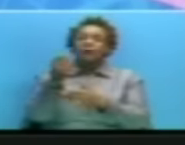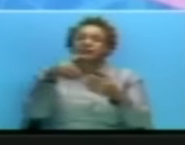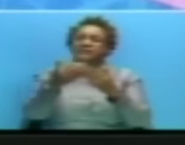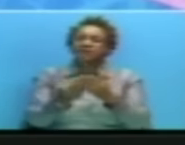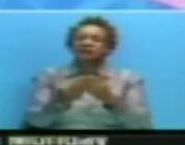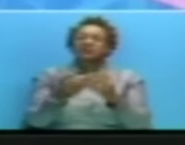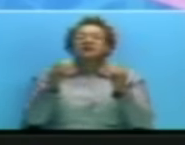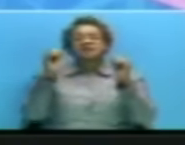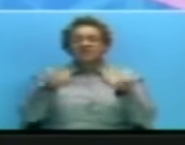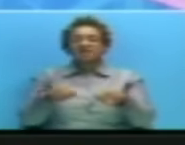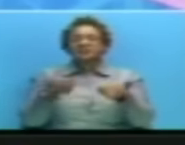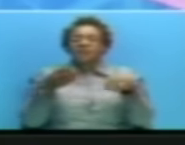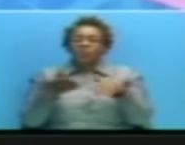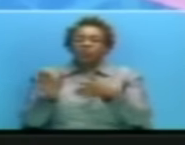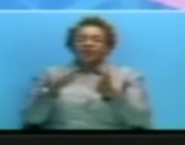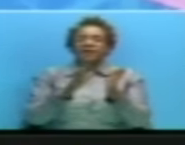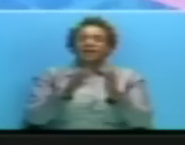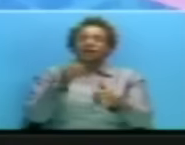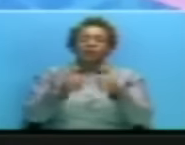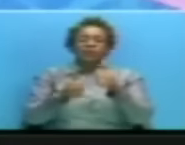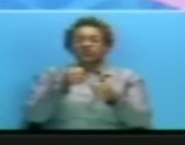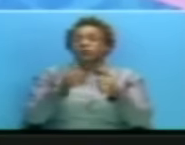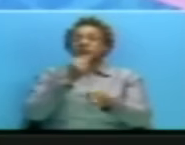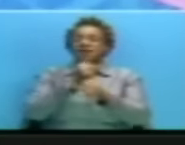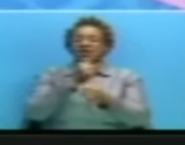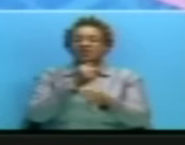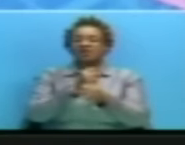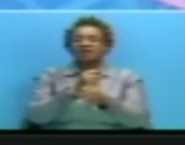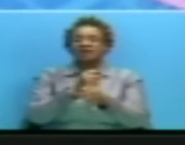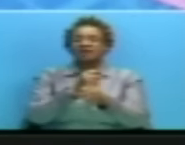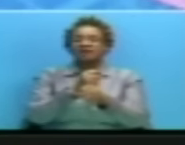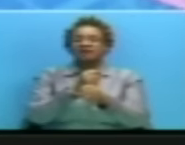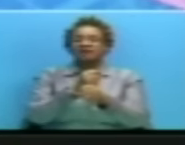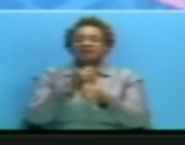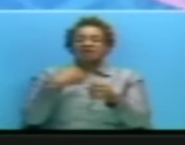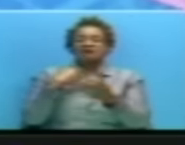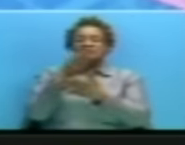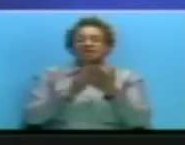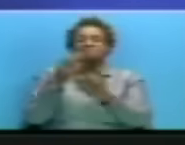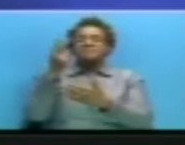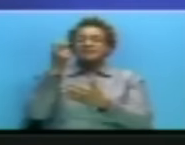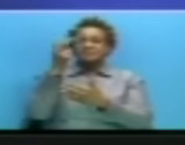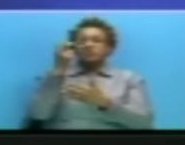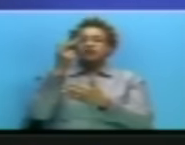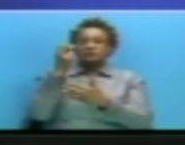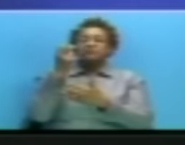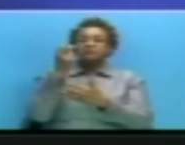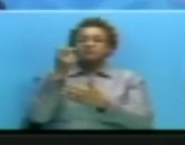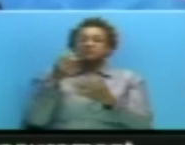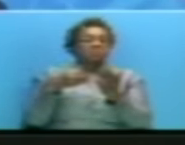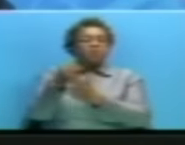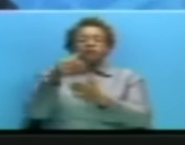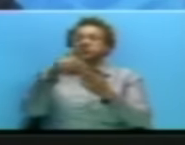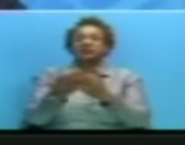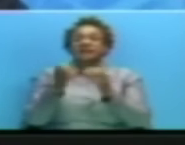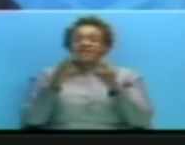Well, even the manner in which the whole issue was conducted raised suspicions. No, but did they buy tickets? No, they didn't buy.